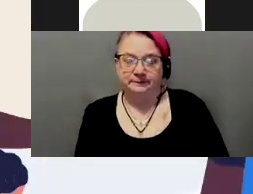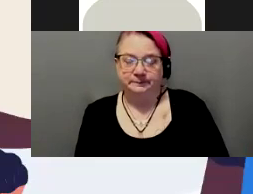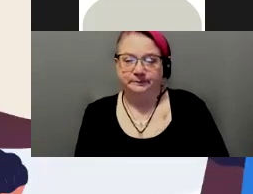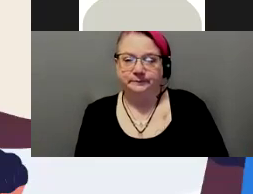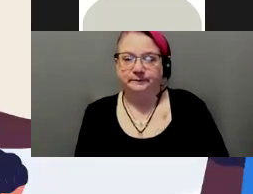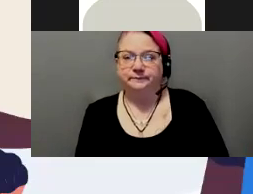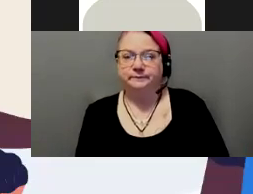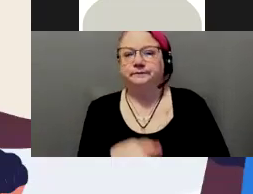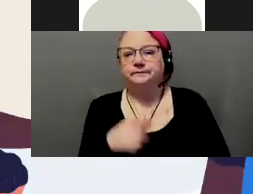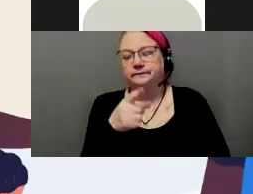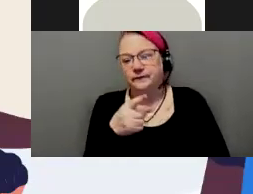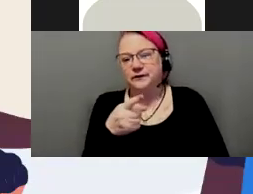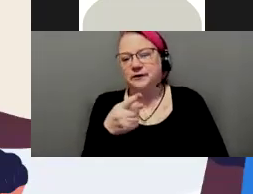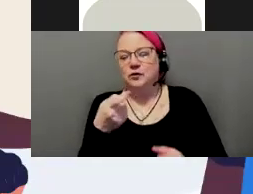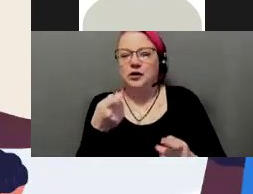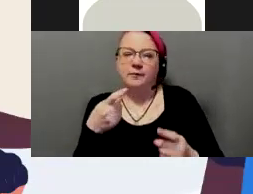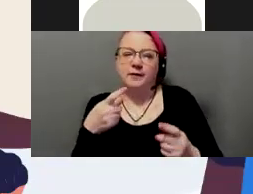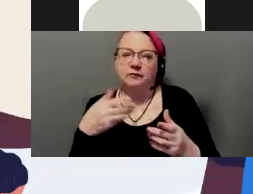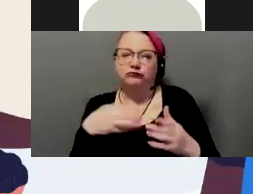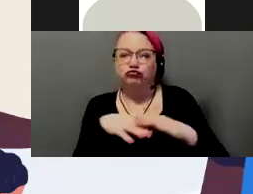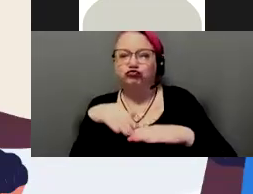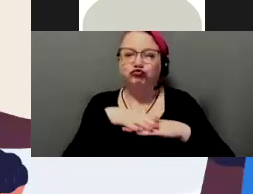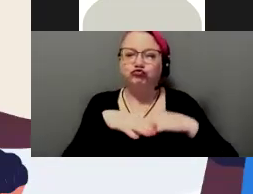This one's a bit multifaceted. Um,